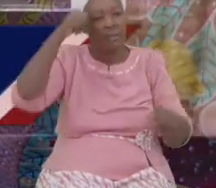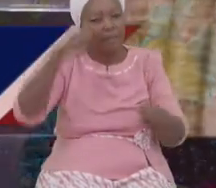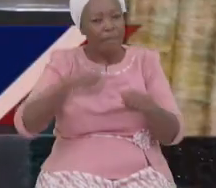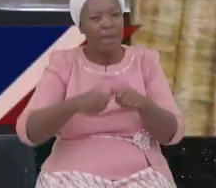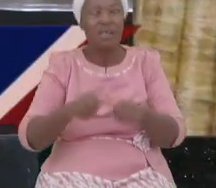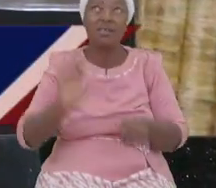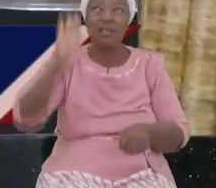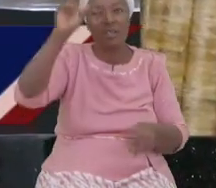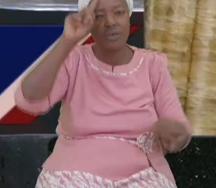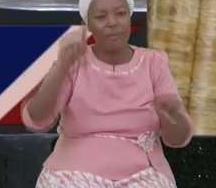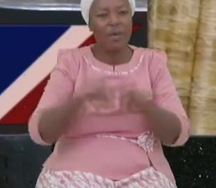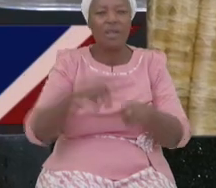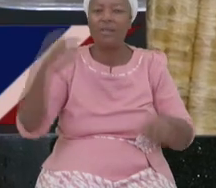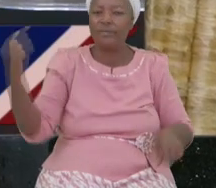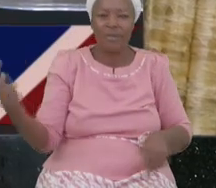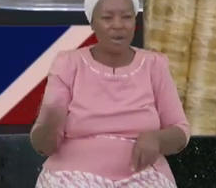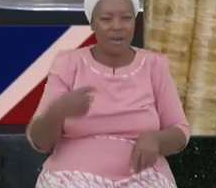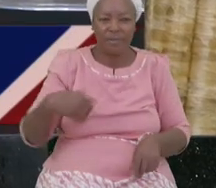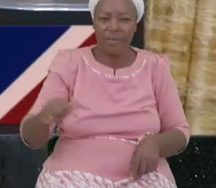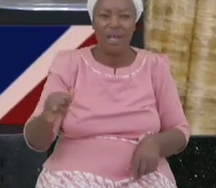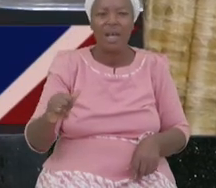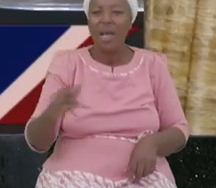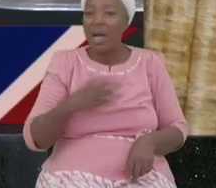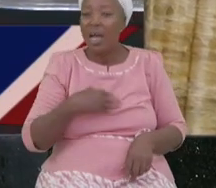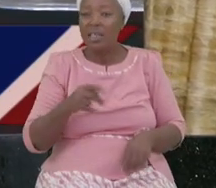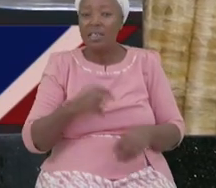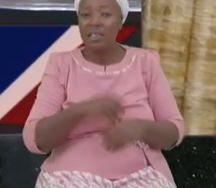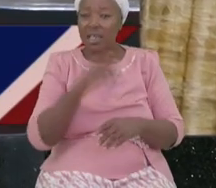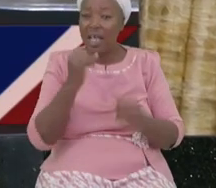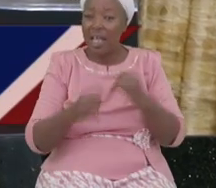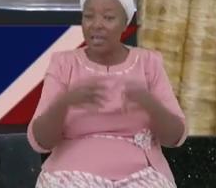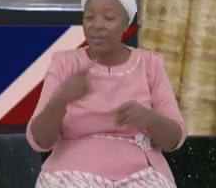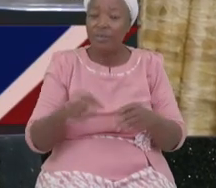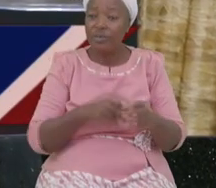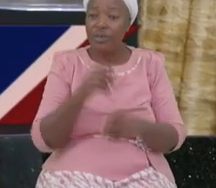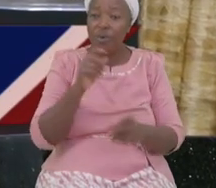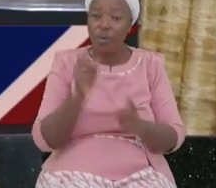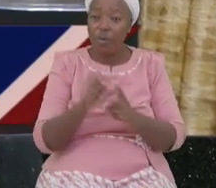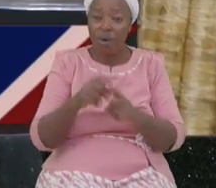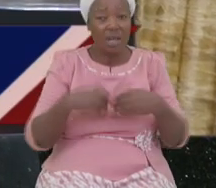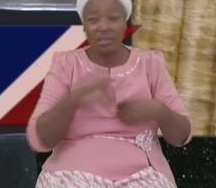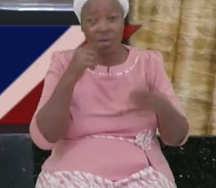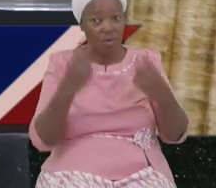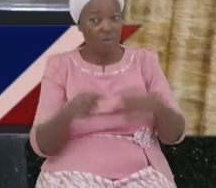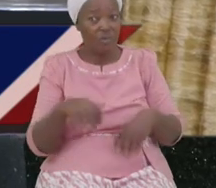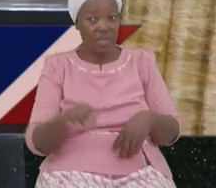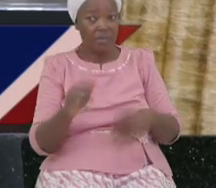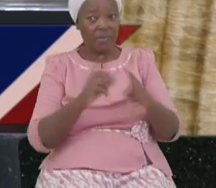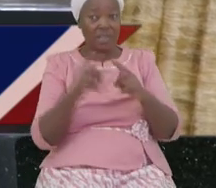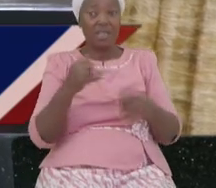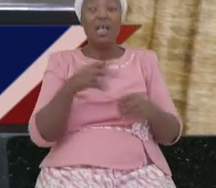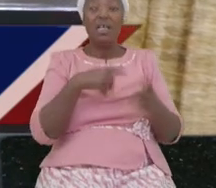forever. And the end of the world has not come yet. This is part of that forever. And he has remembered his